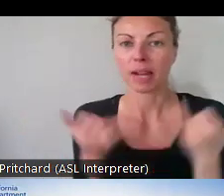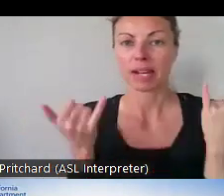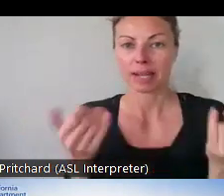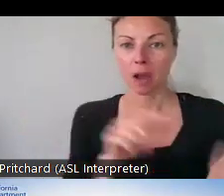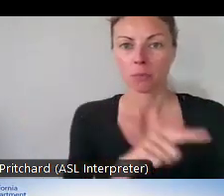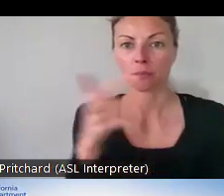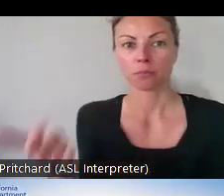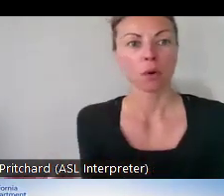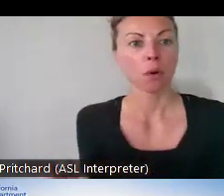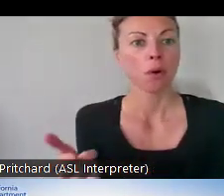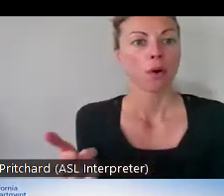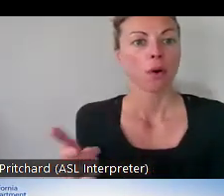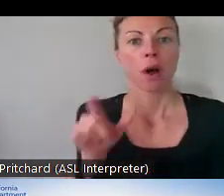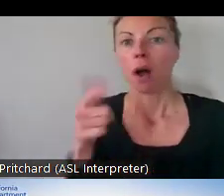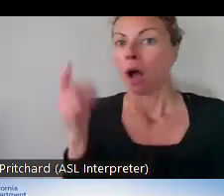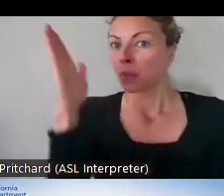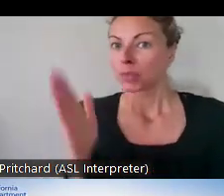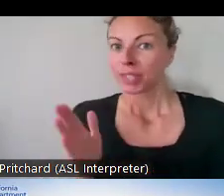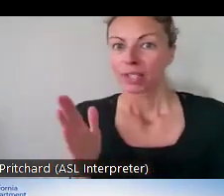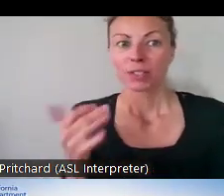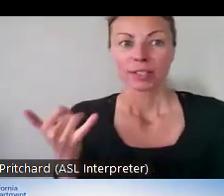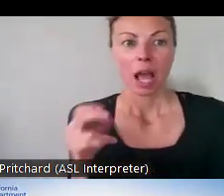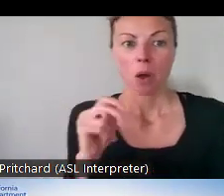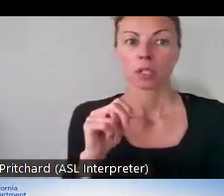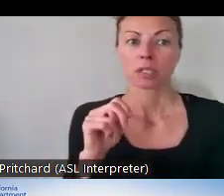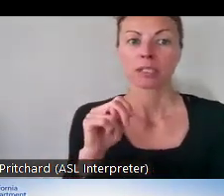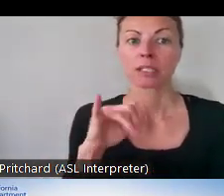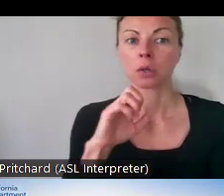turn over to the next presenter, Nicole